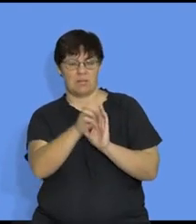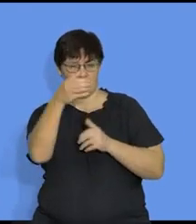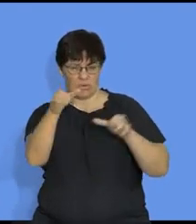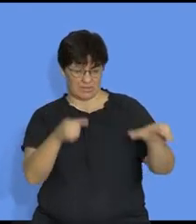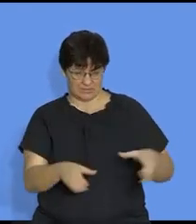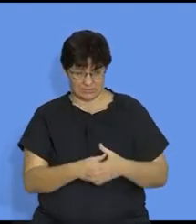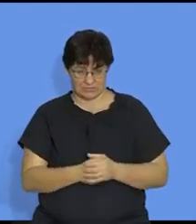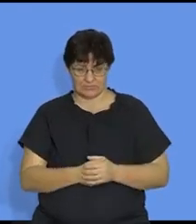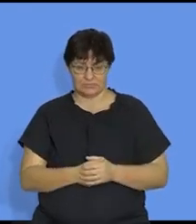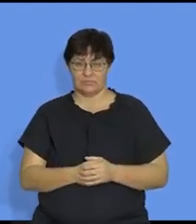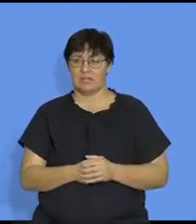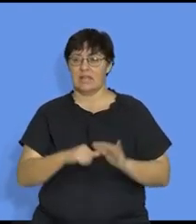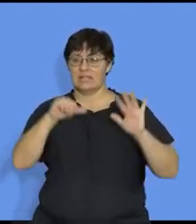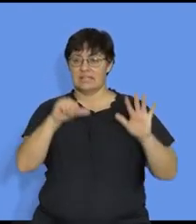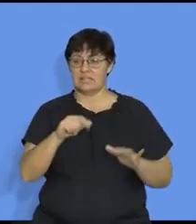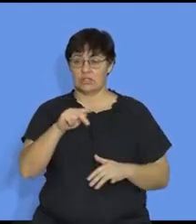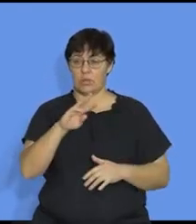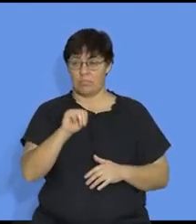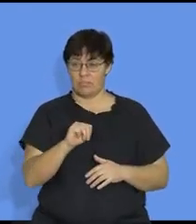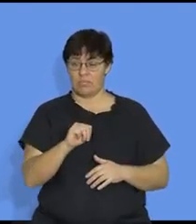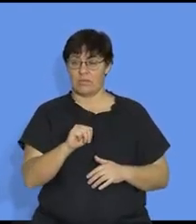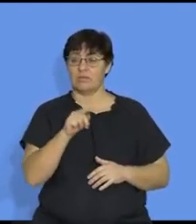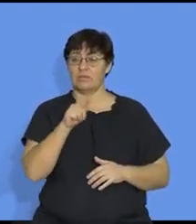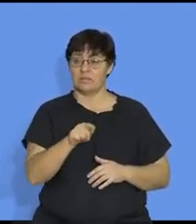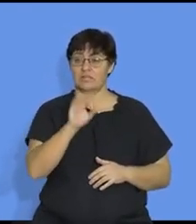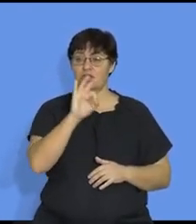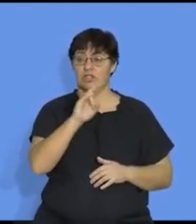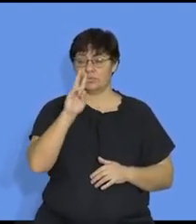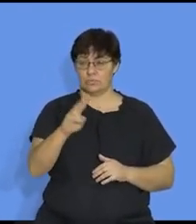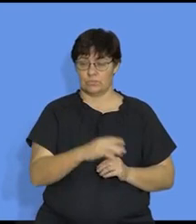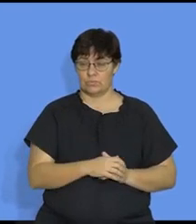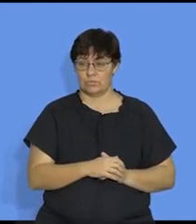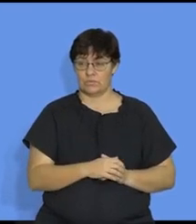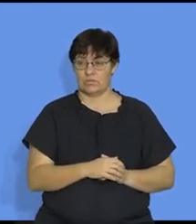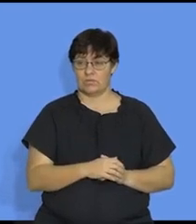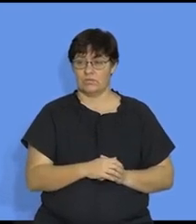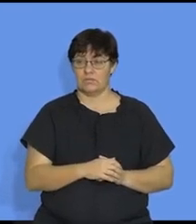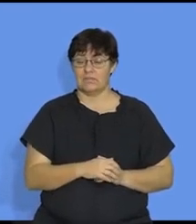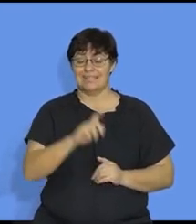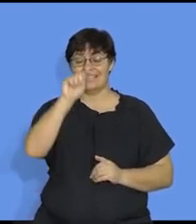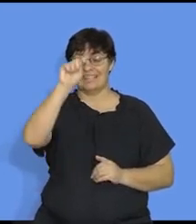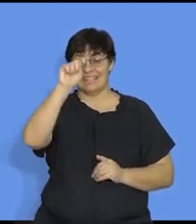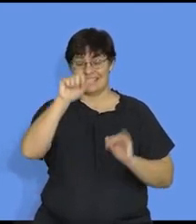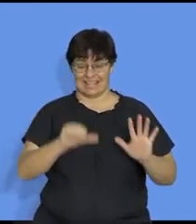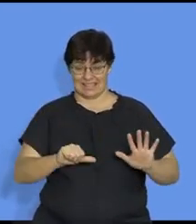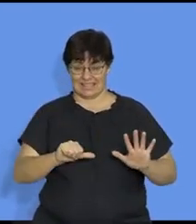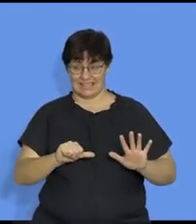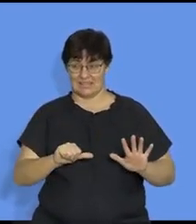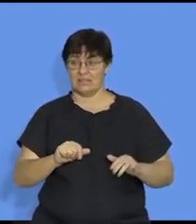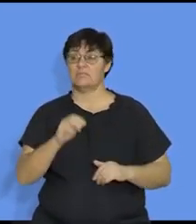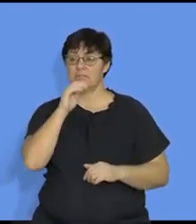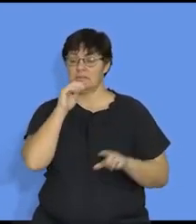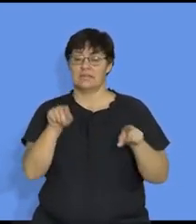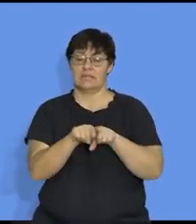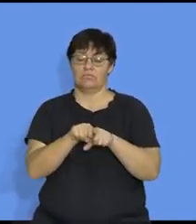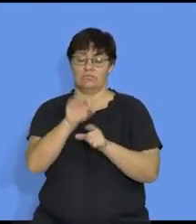example, everyone. The 6th term of an arithmetic series is 32. That means the T6 would